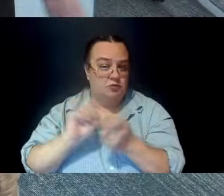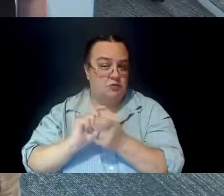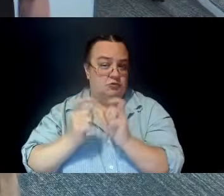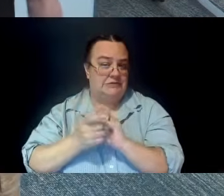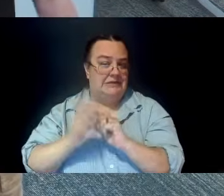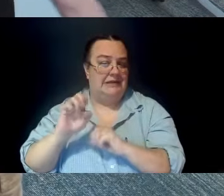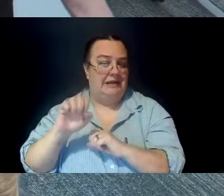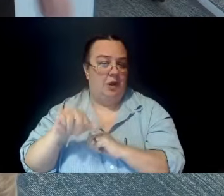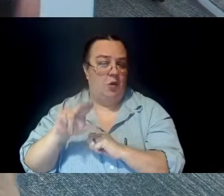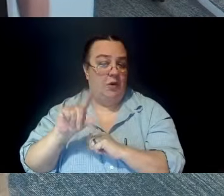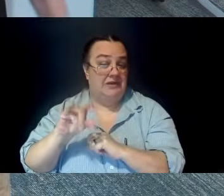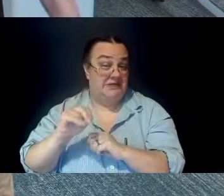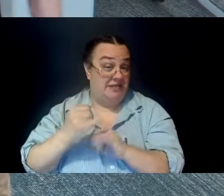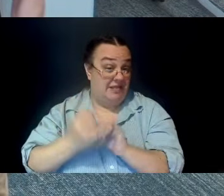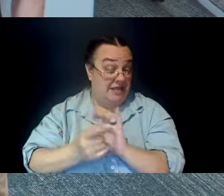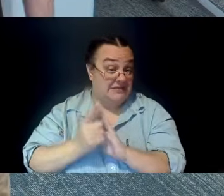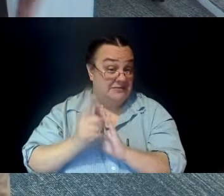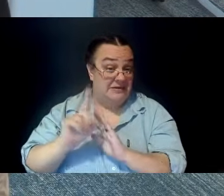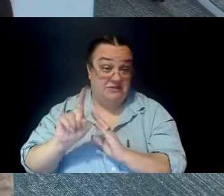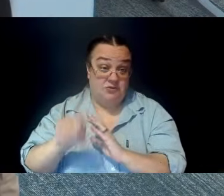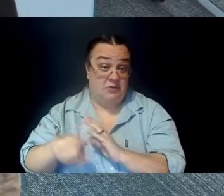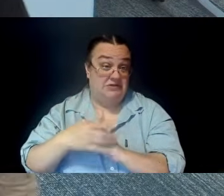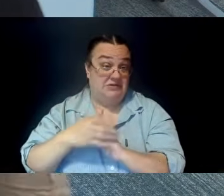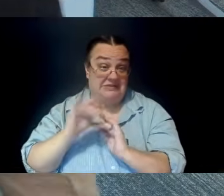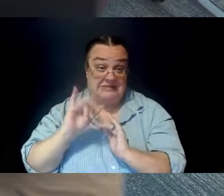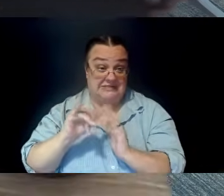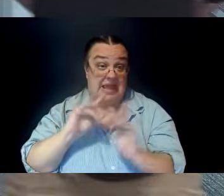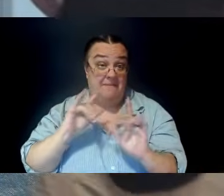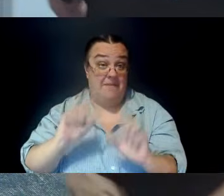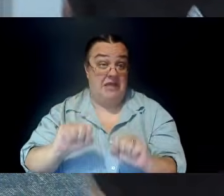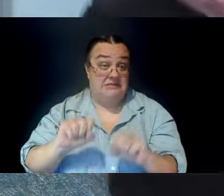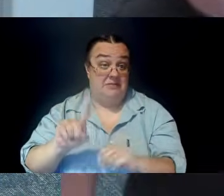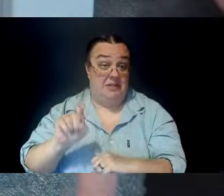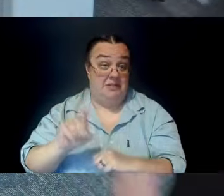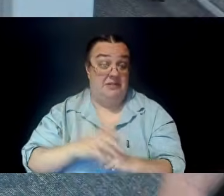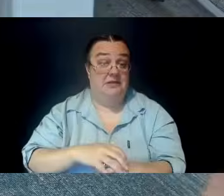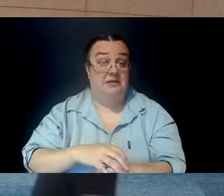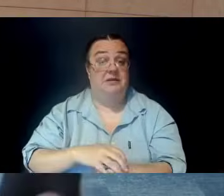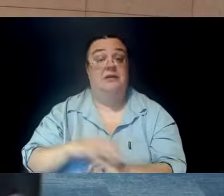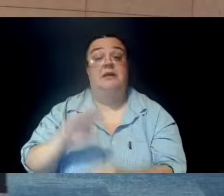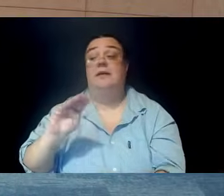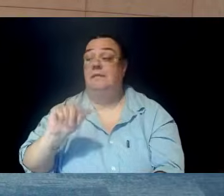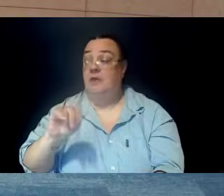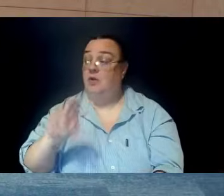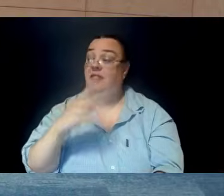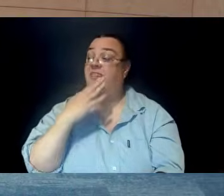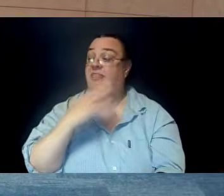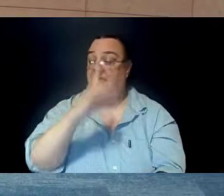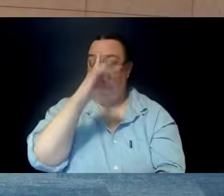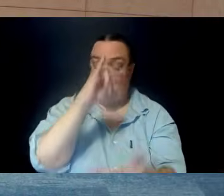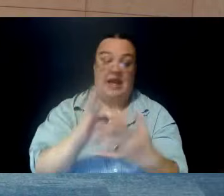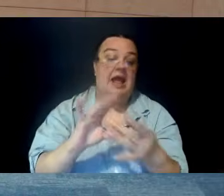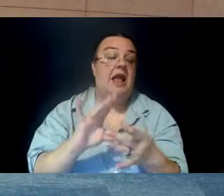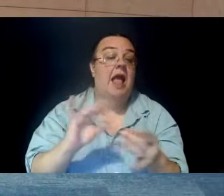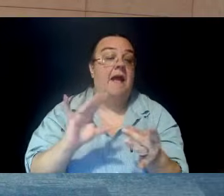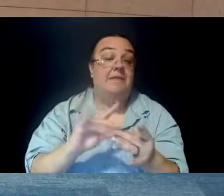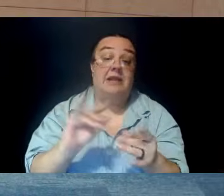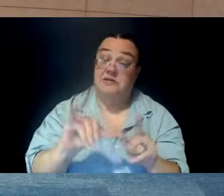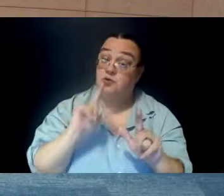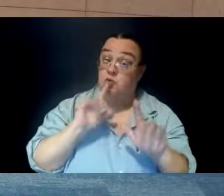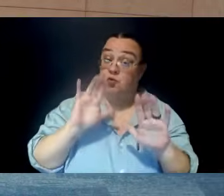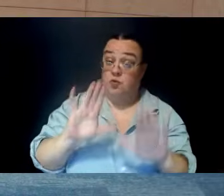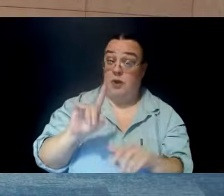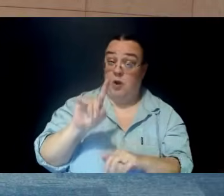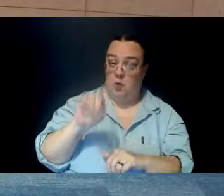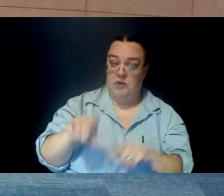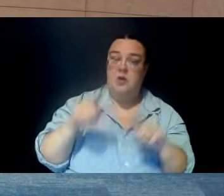at the last minute, question, is it possible? All right, thank you for that comment. It's a great question. Let me